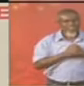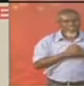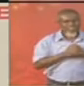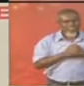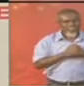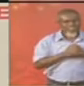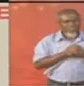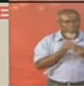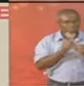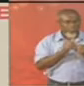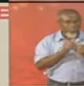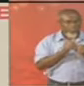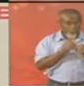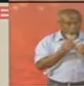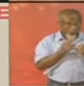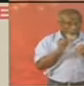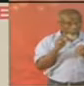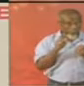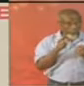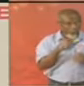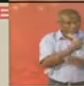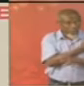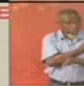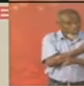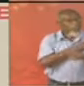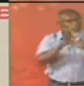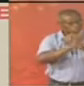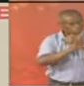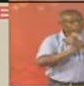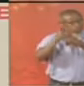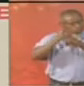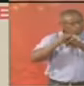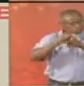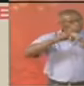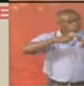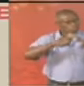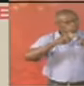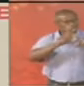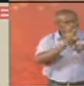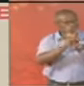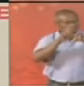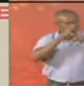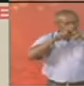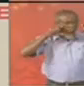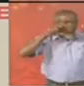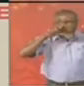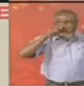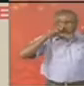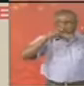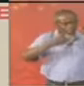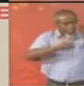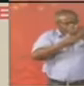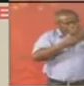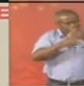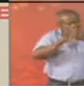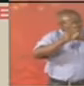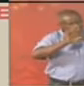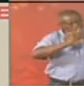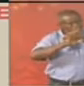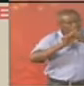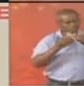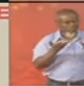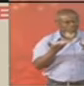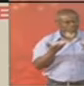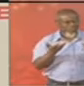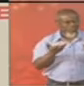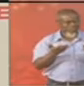vaccine. Now, I think when Professor Carrington spoke about the vaccine, she mentioned the difference between what's called sterilizing